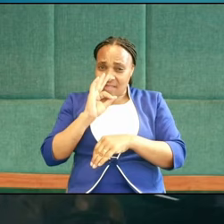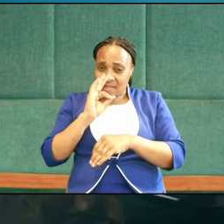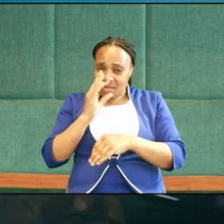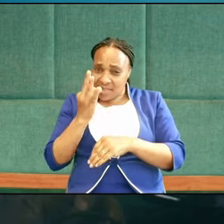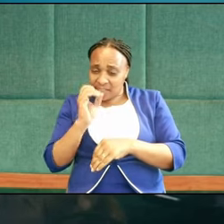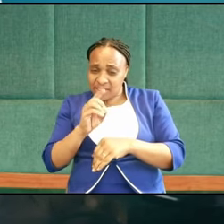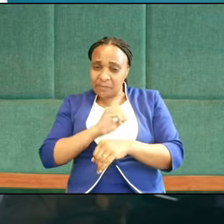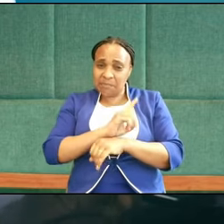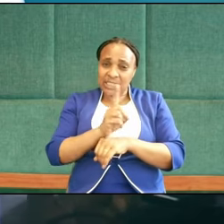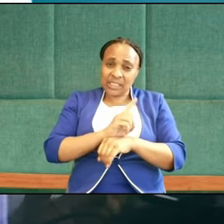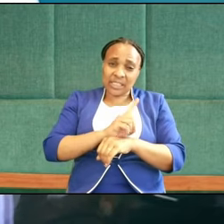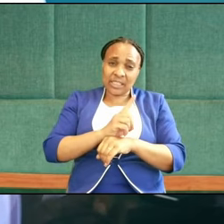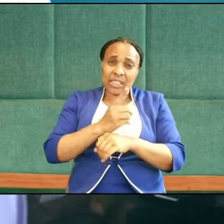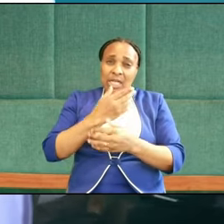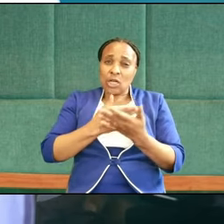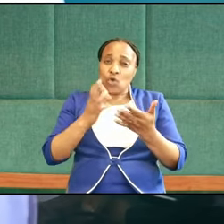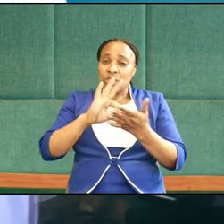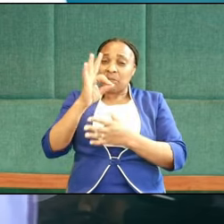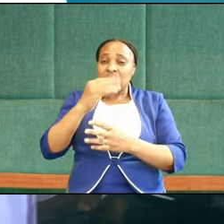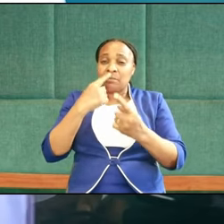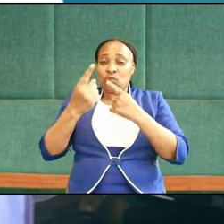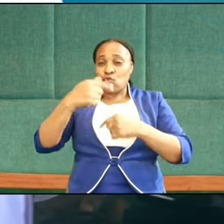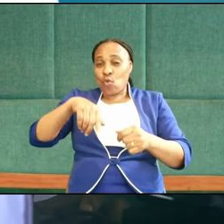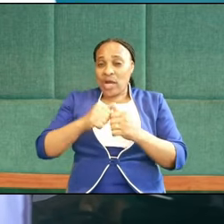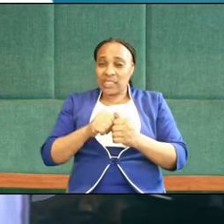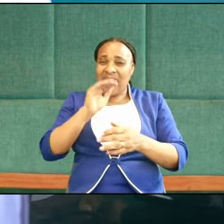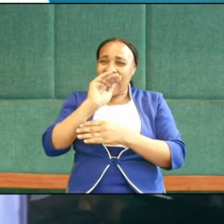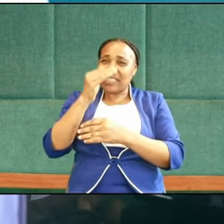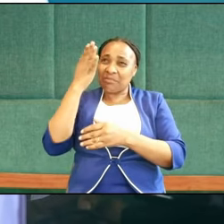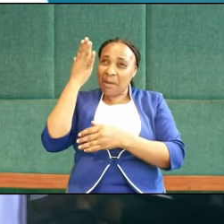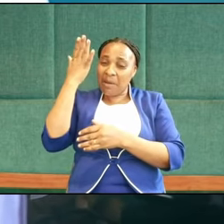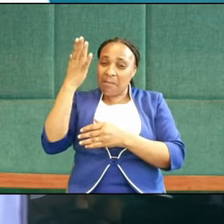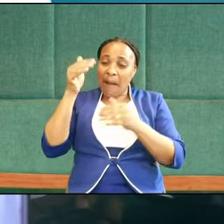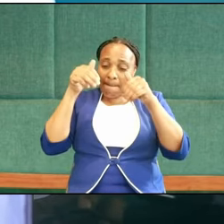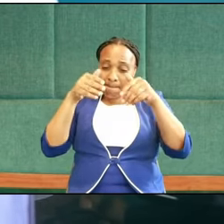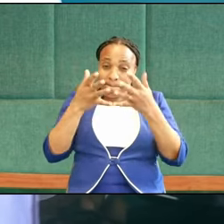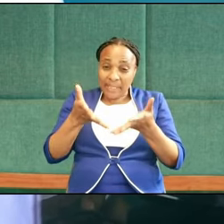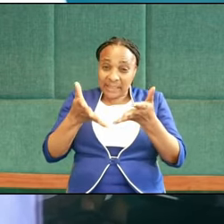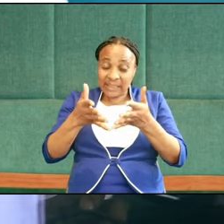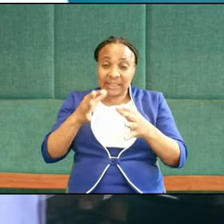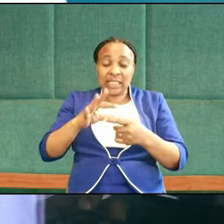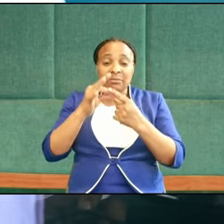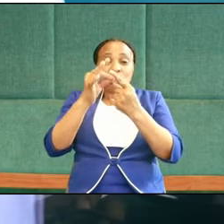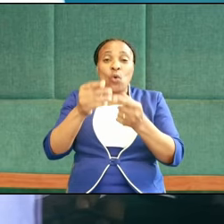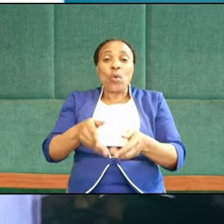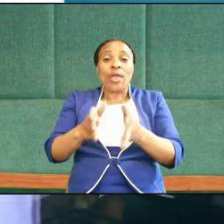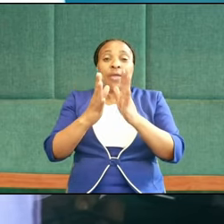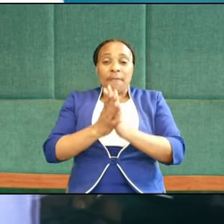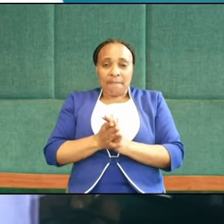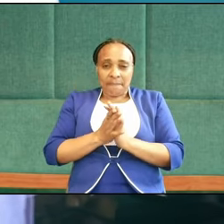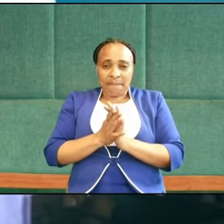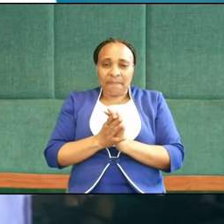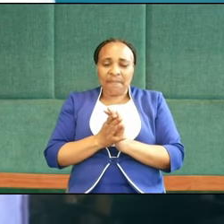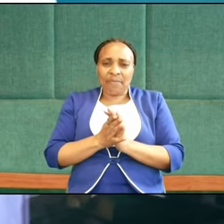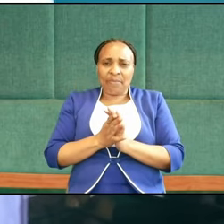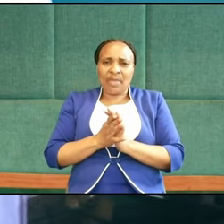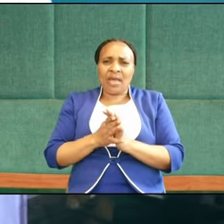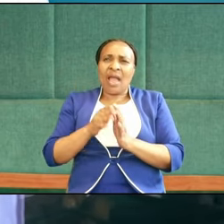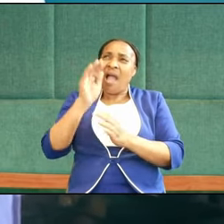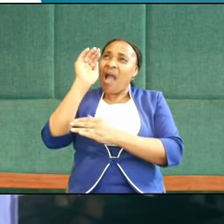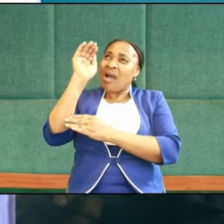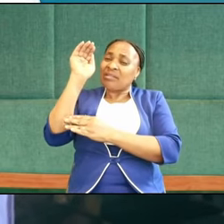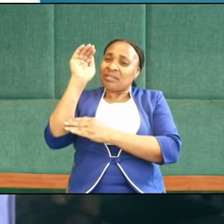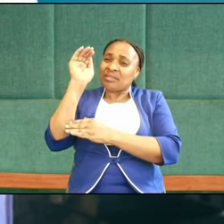will speak to all of us. We ask for your presence in a very special way. We ask